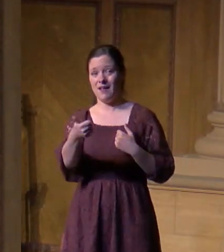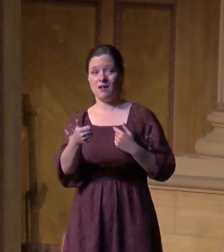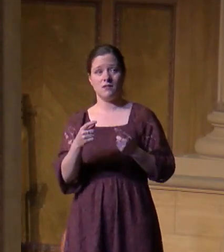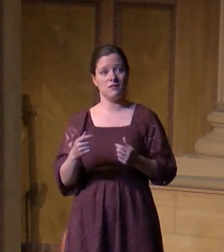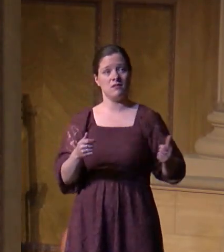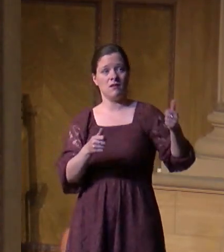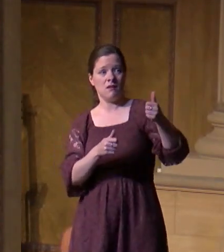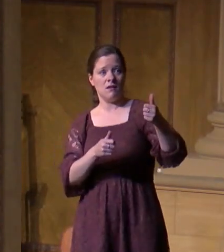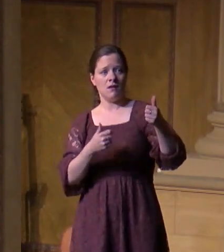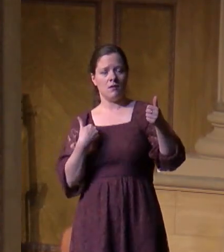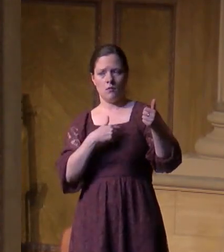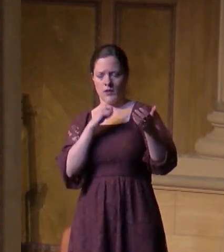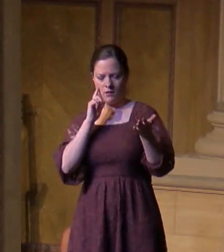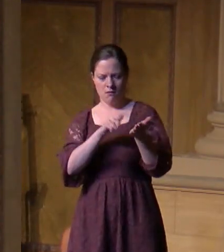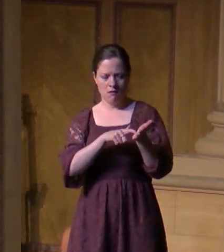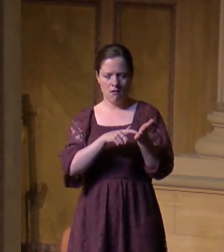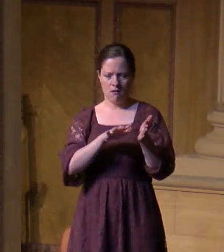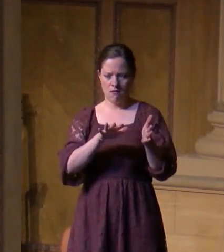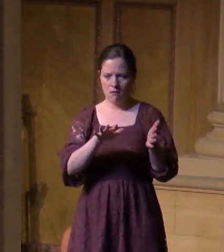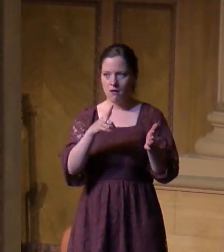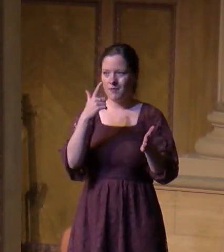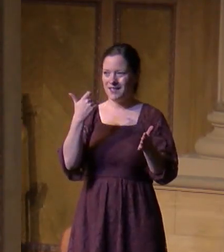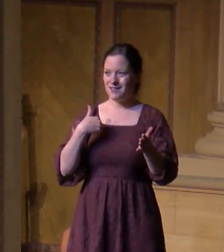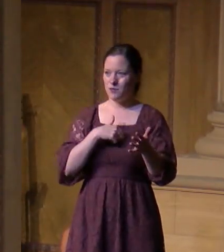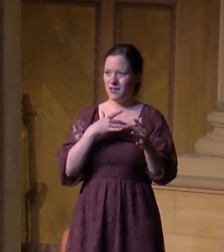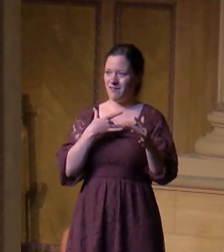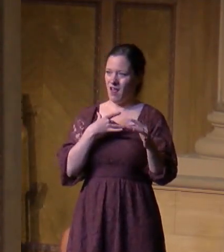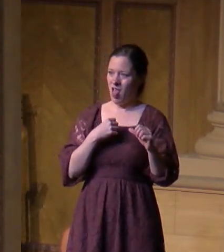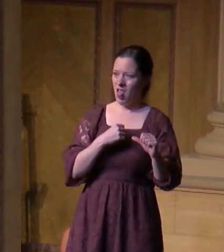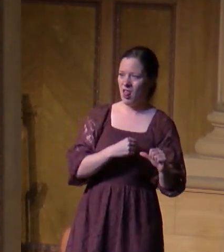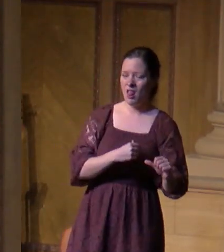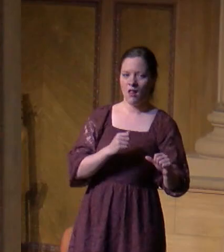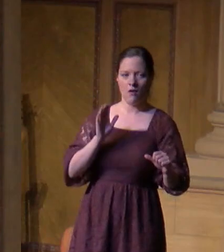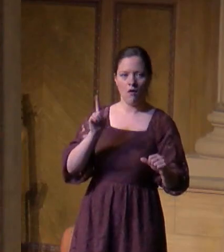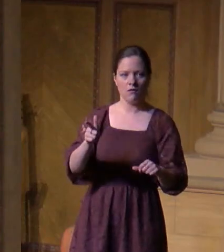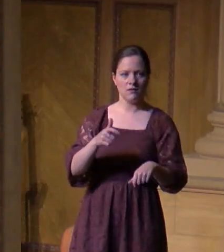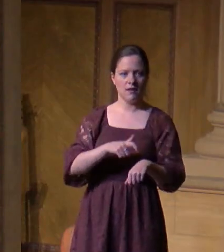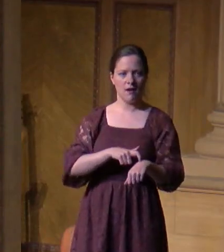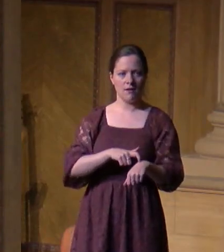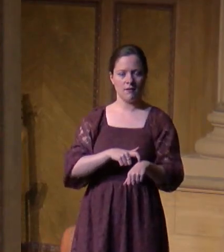point where we notice it because we are weighed down all the time with fear